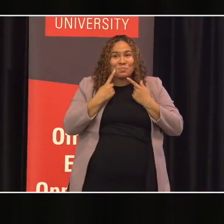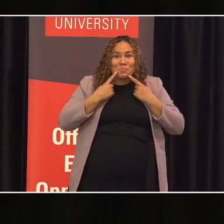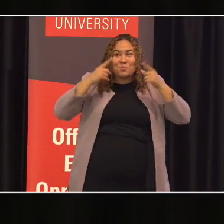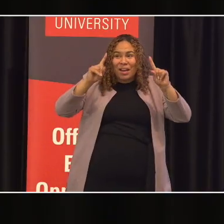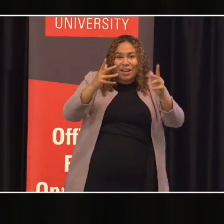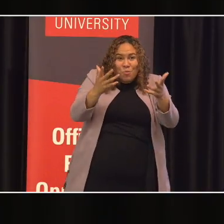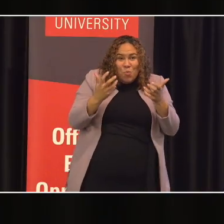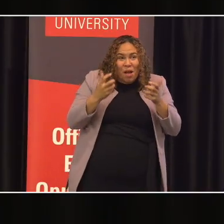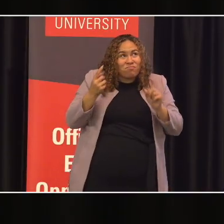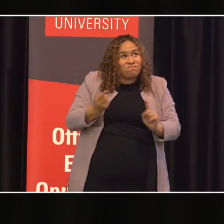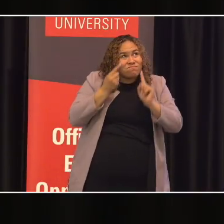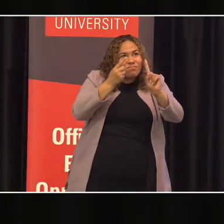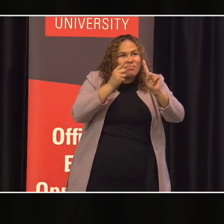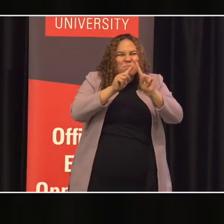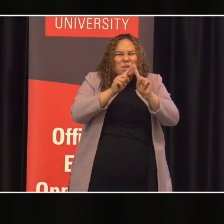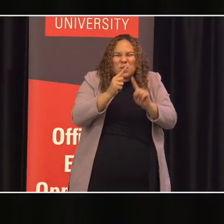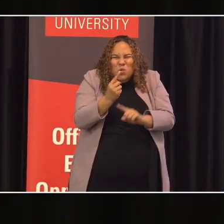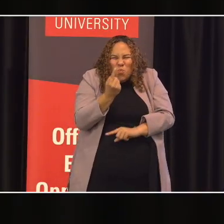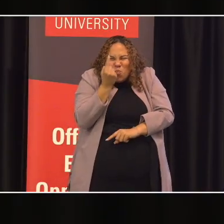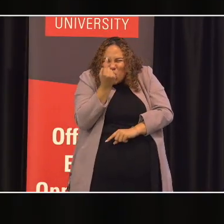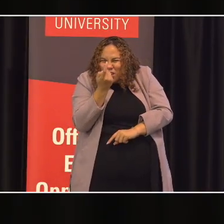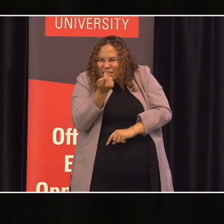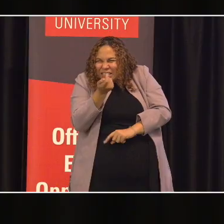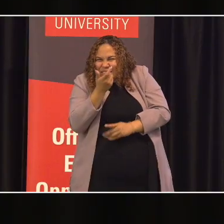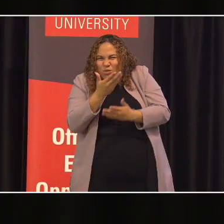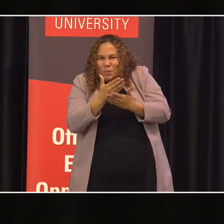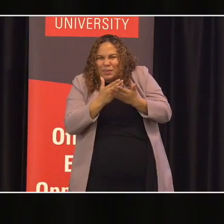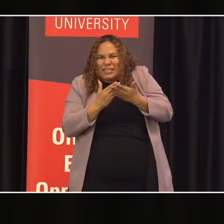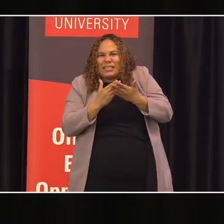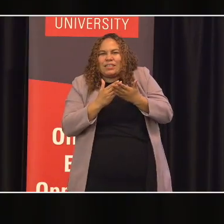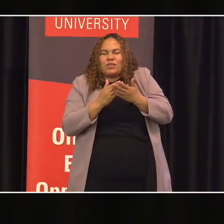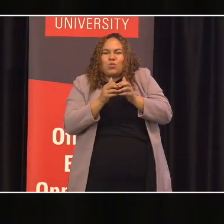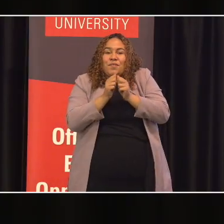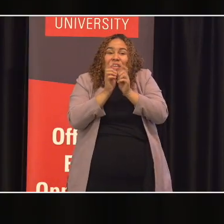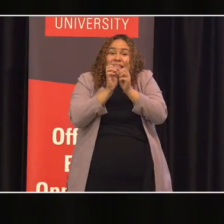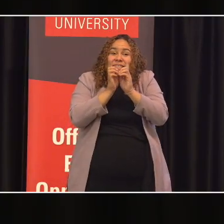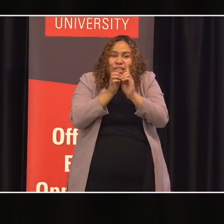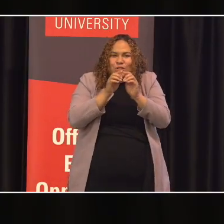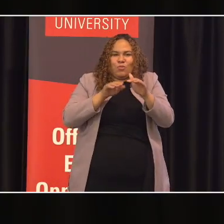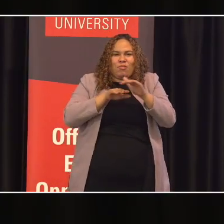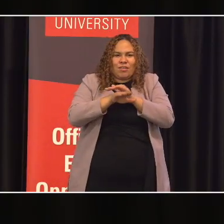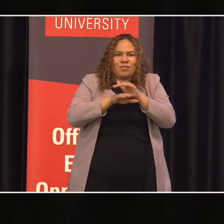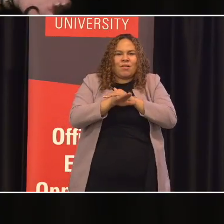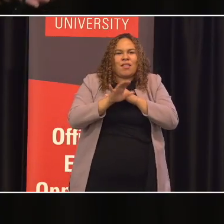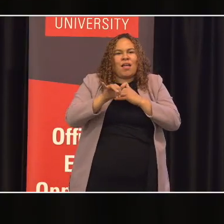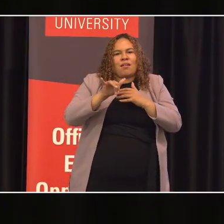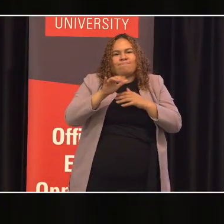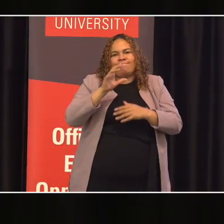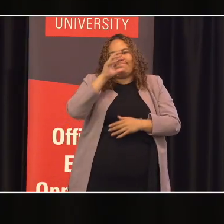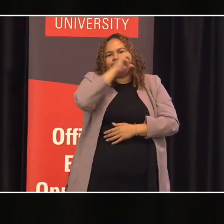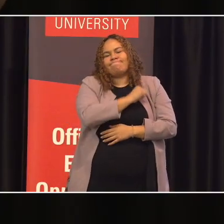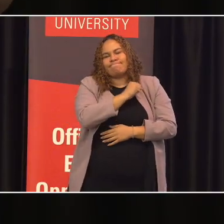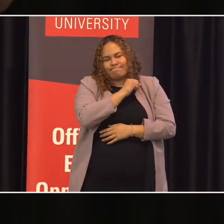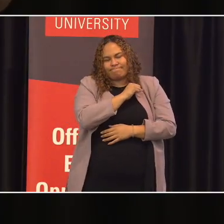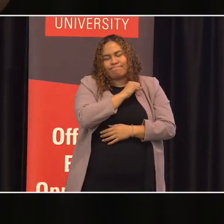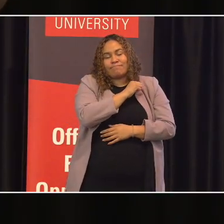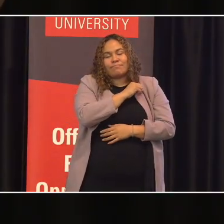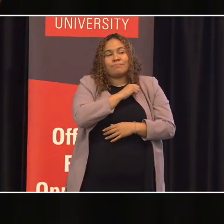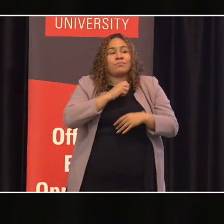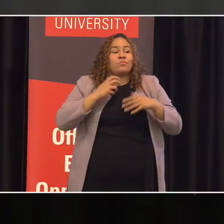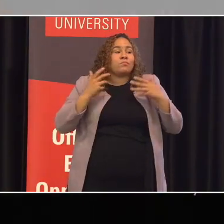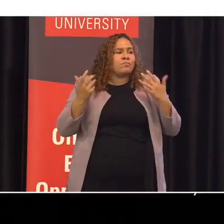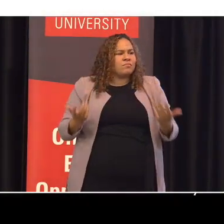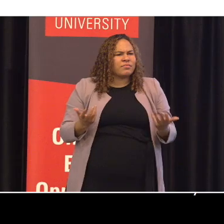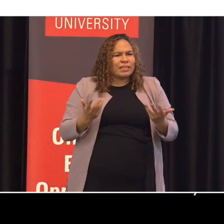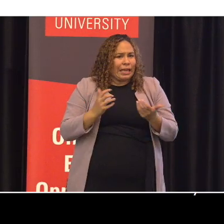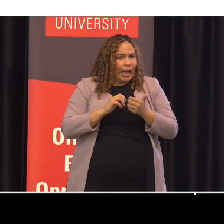successful. It was just one little piece in terms of digital accessibility that got missed. So how